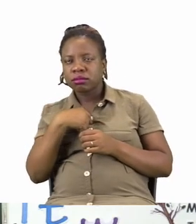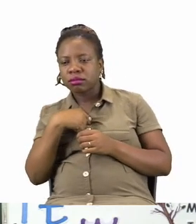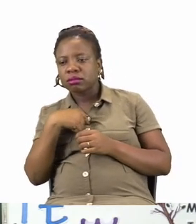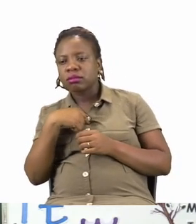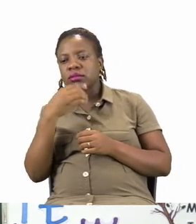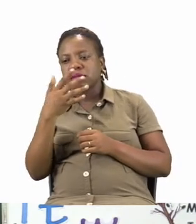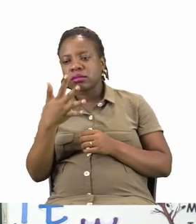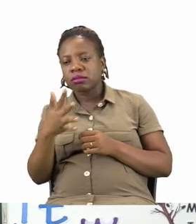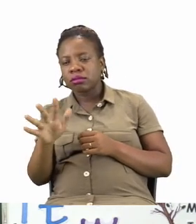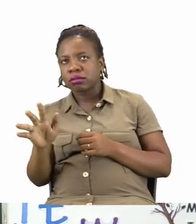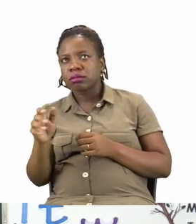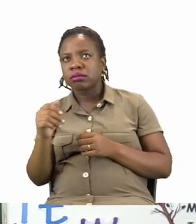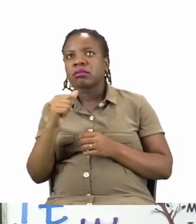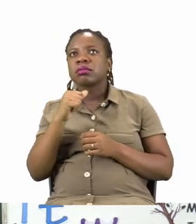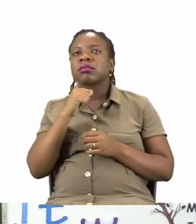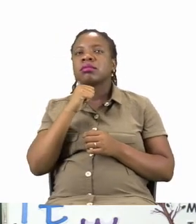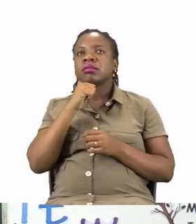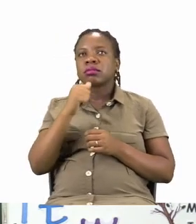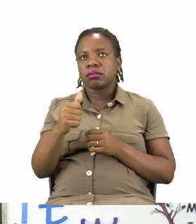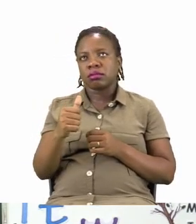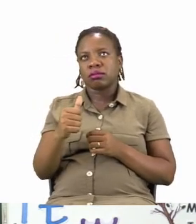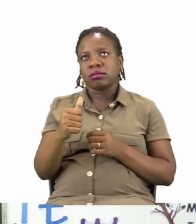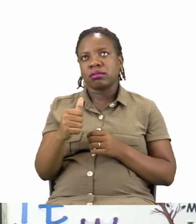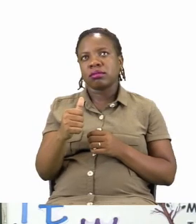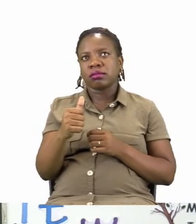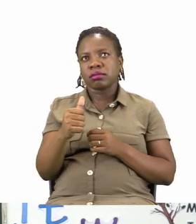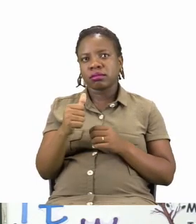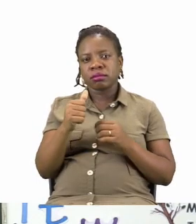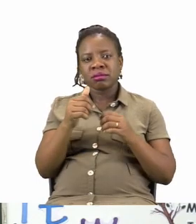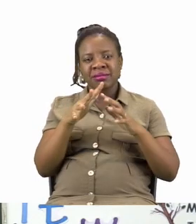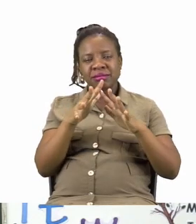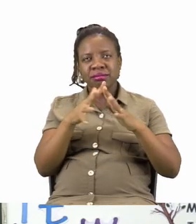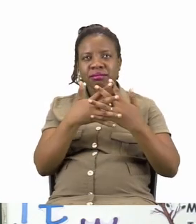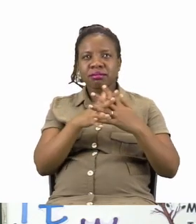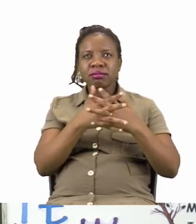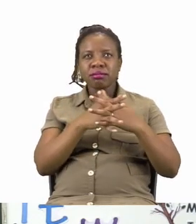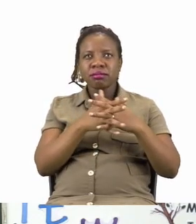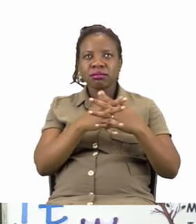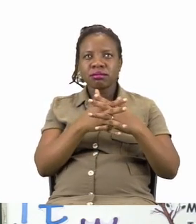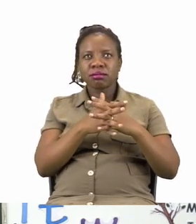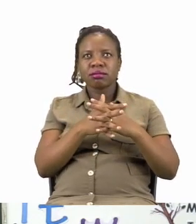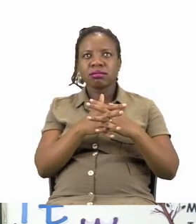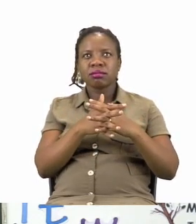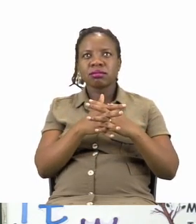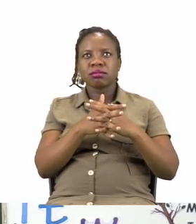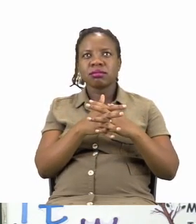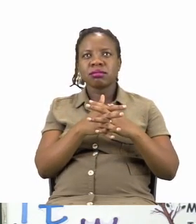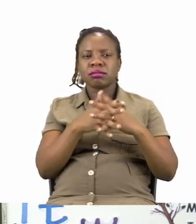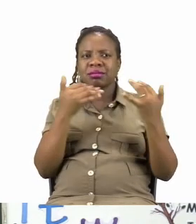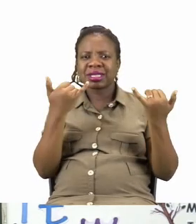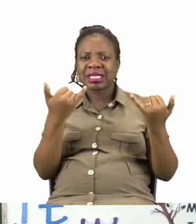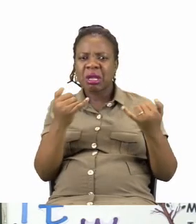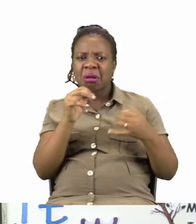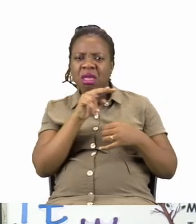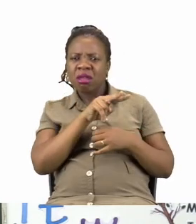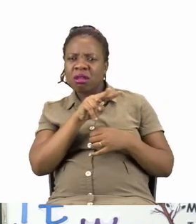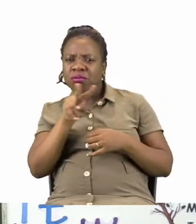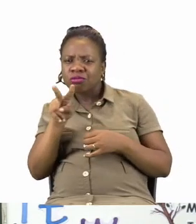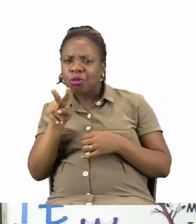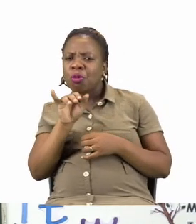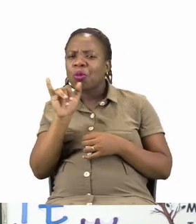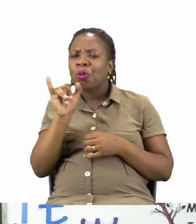M actually, right? So remember we said we are looking for a